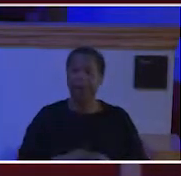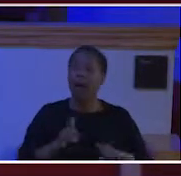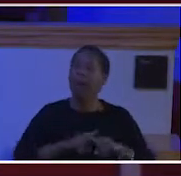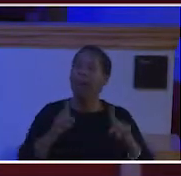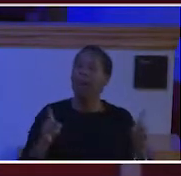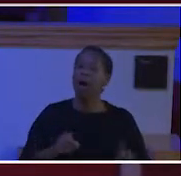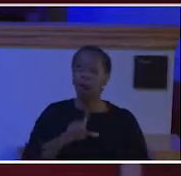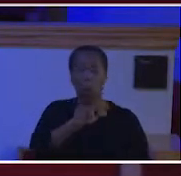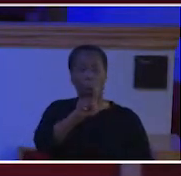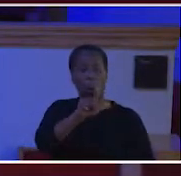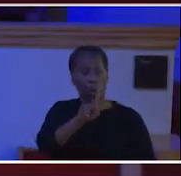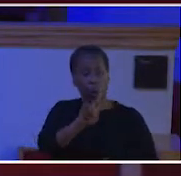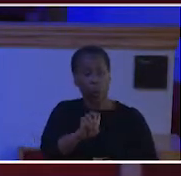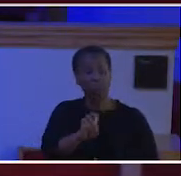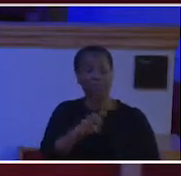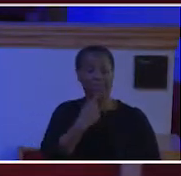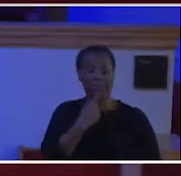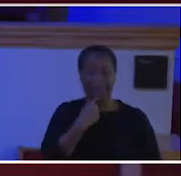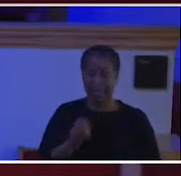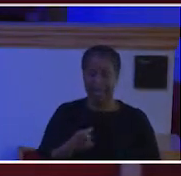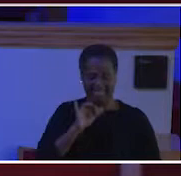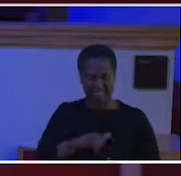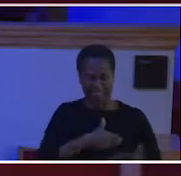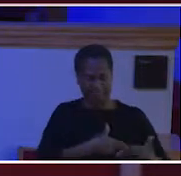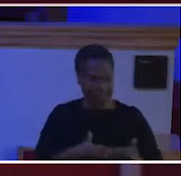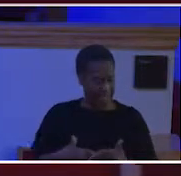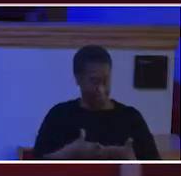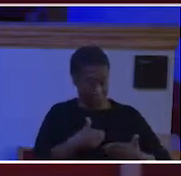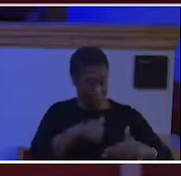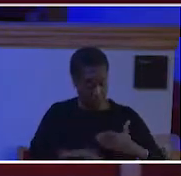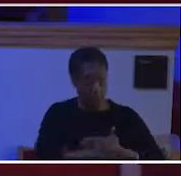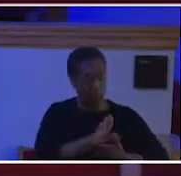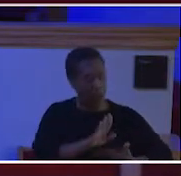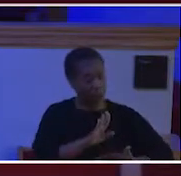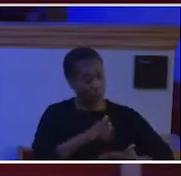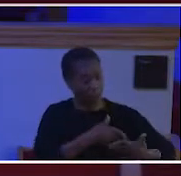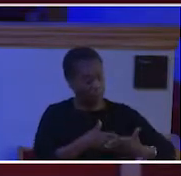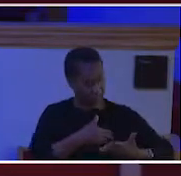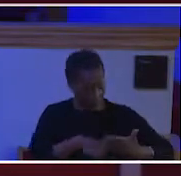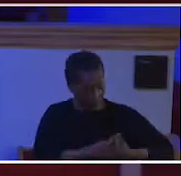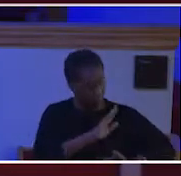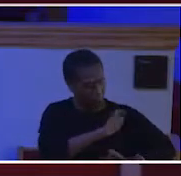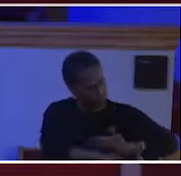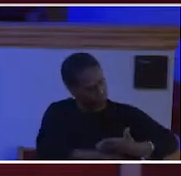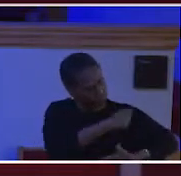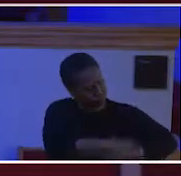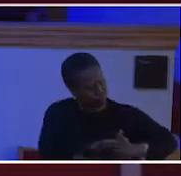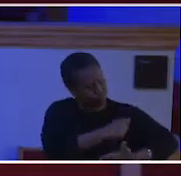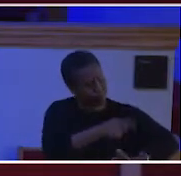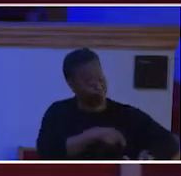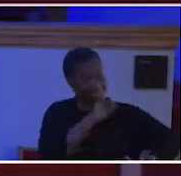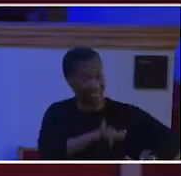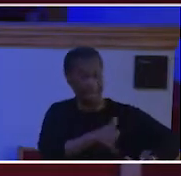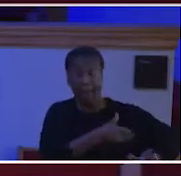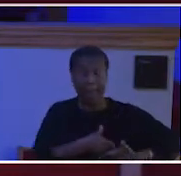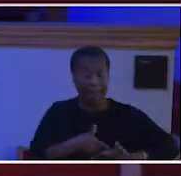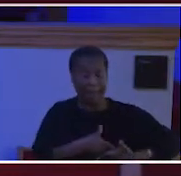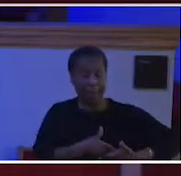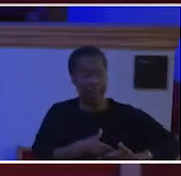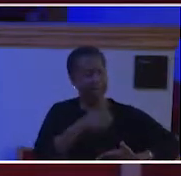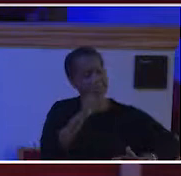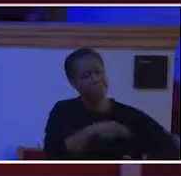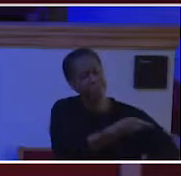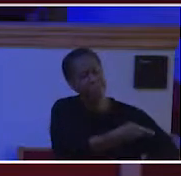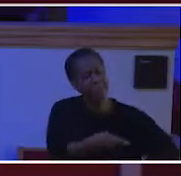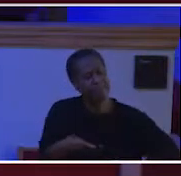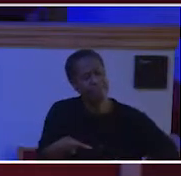Luke says that this baby that's born and wrapped in swaddling clothes and laid in a